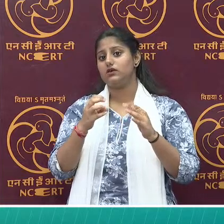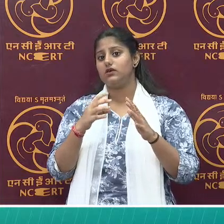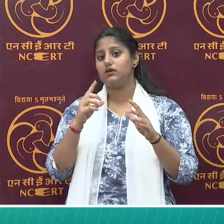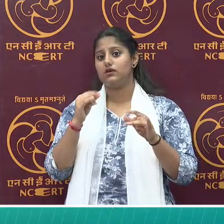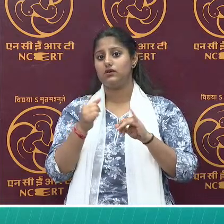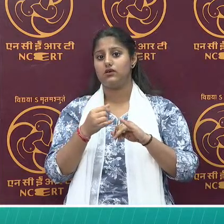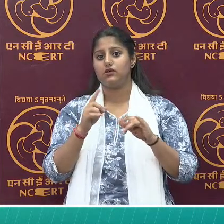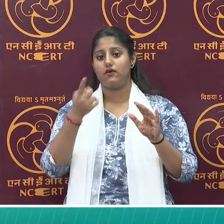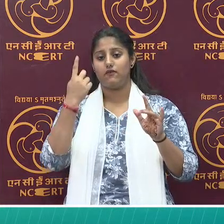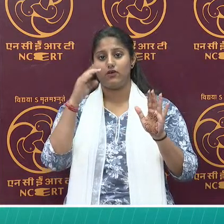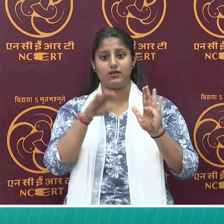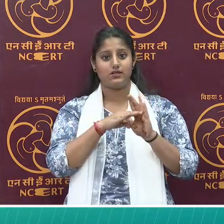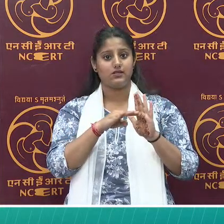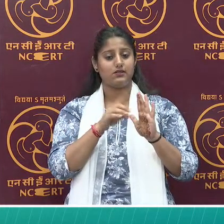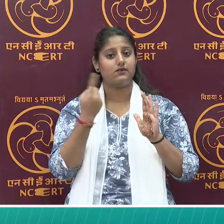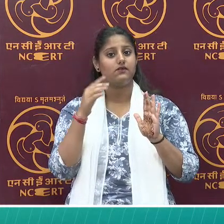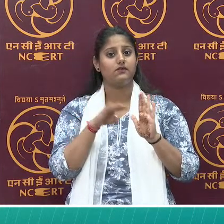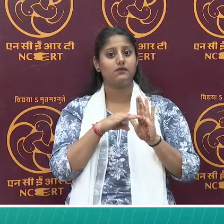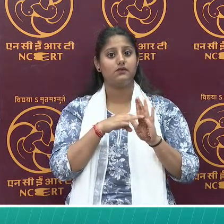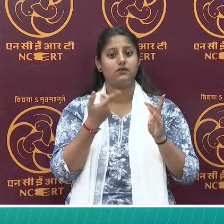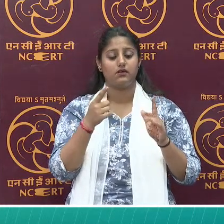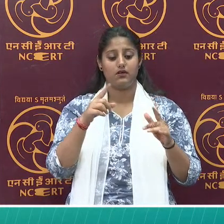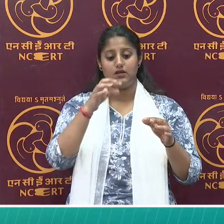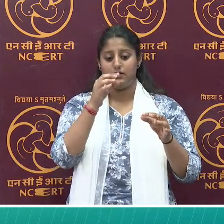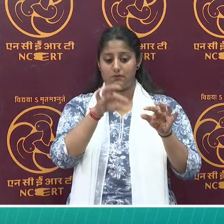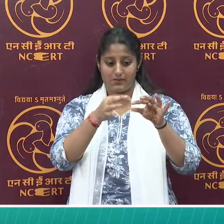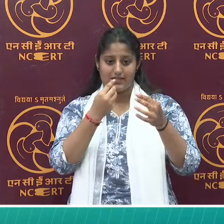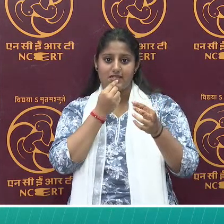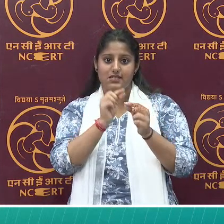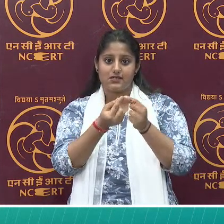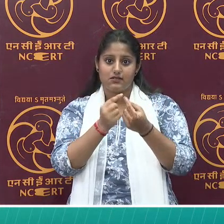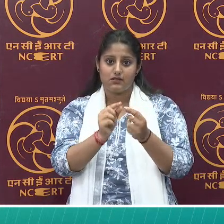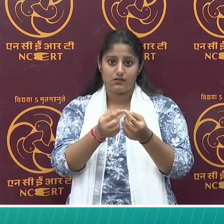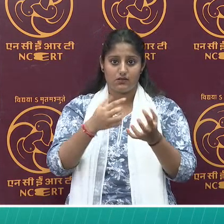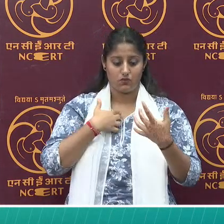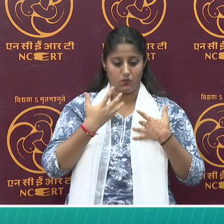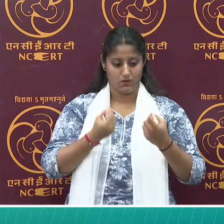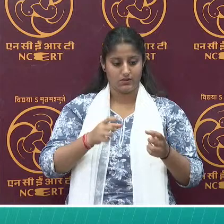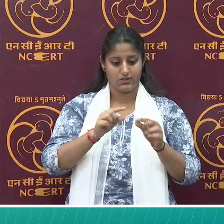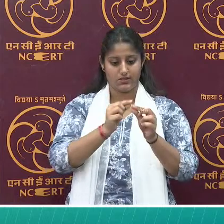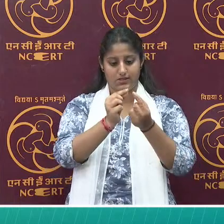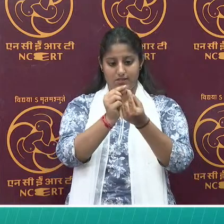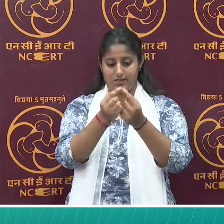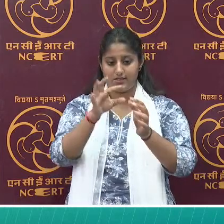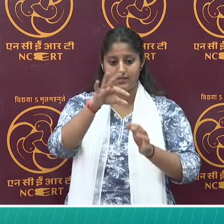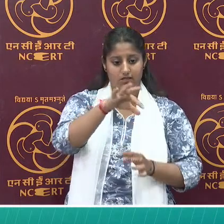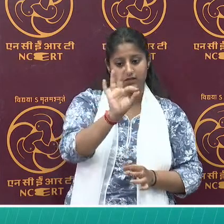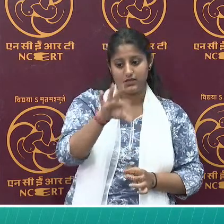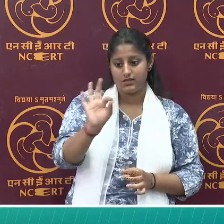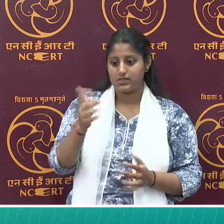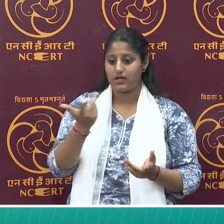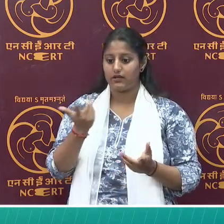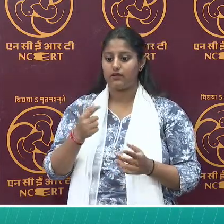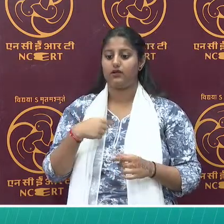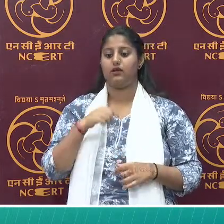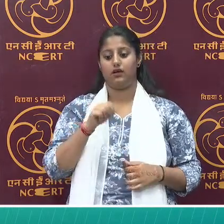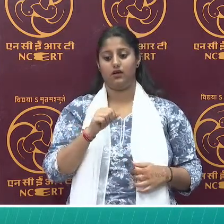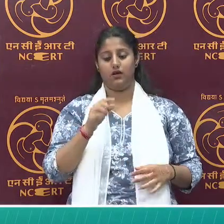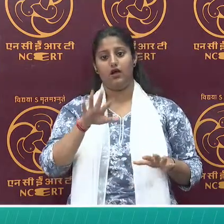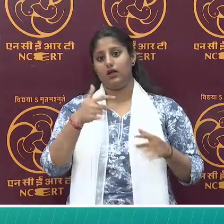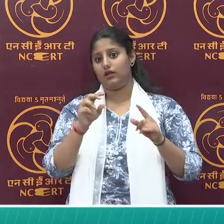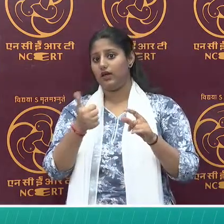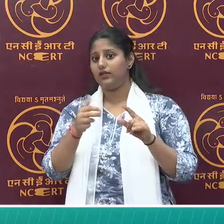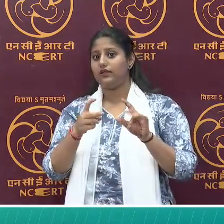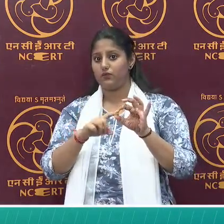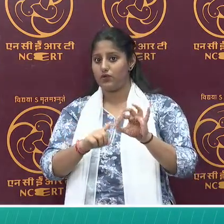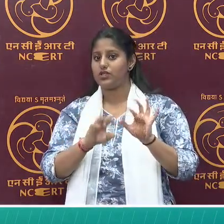step is we need to select the seeds. Yes, yes, of course. So, here comes another question for